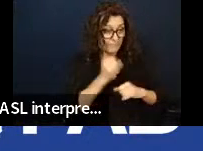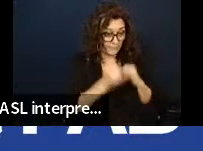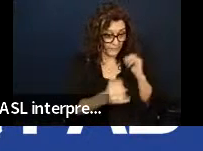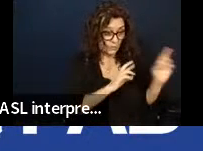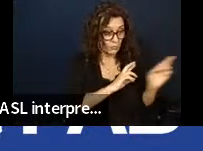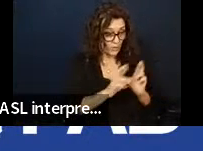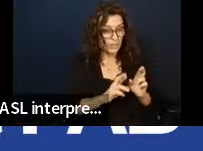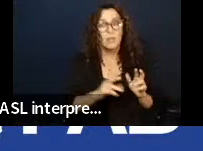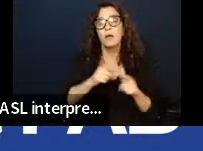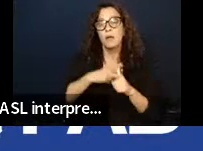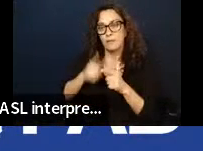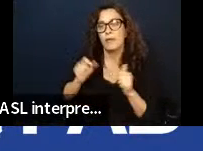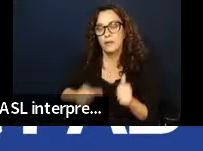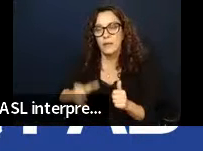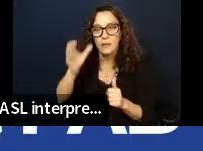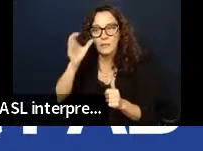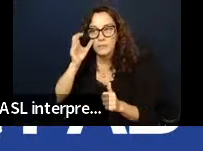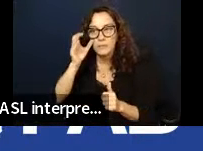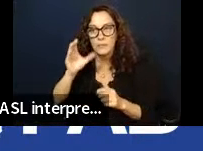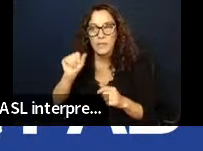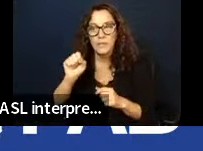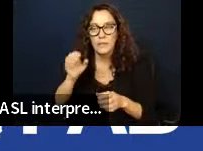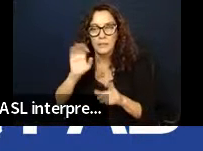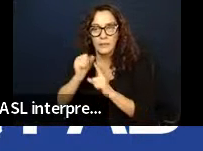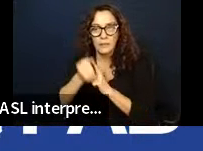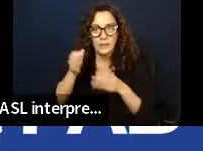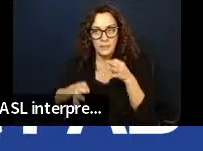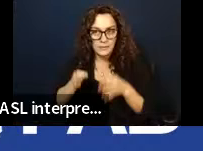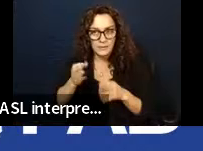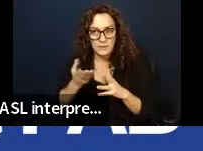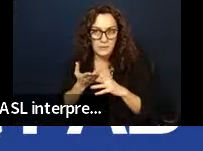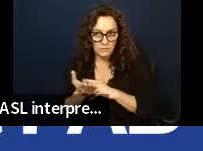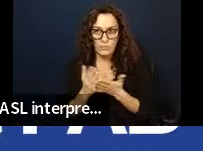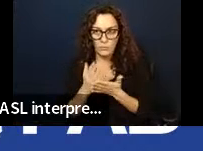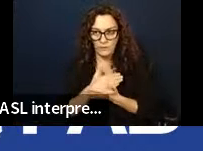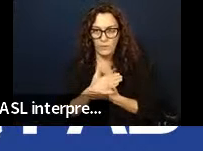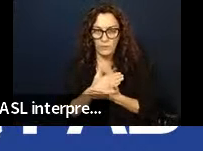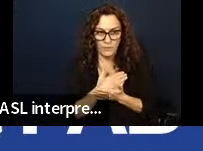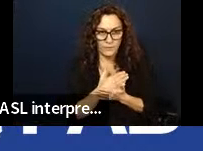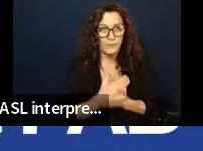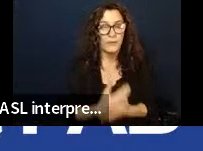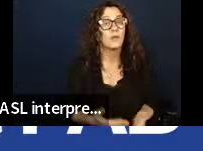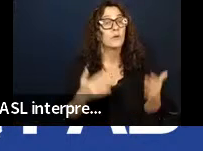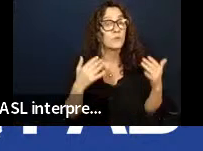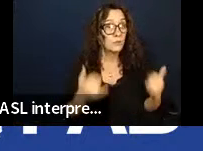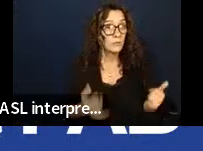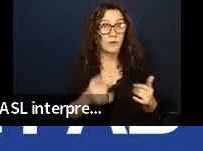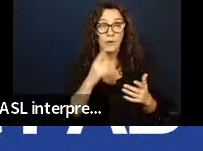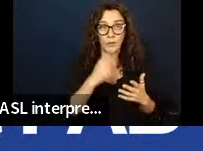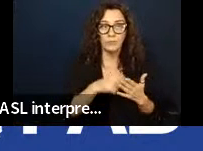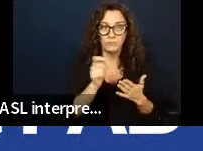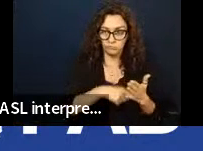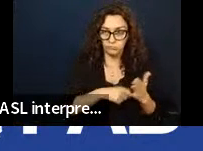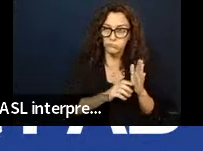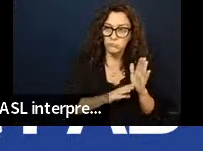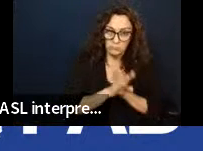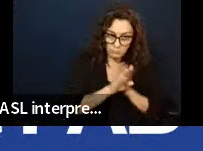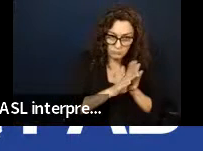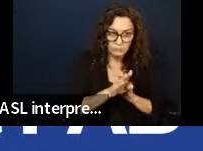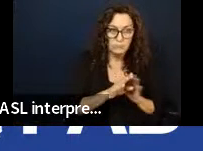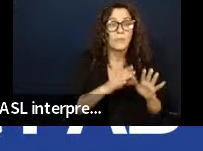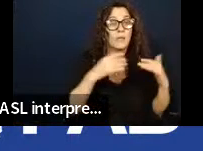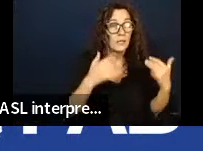Now, we're also currently going through this public process. And so we first developed a draft. Now we're engaging